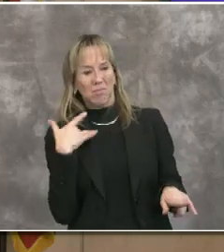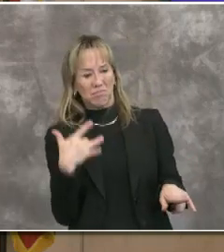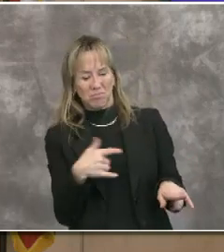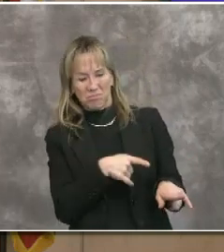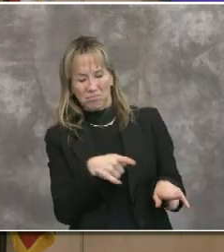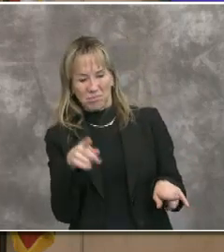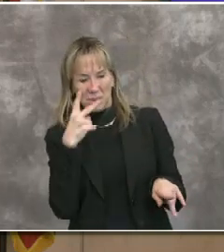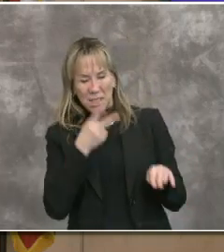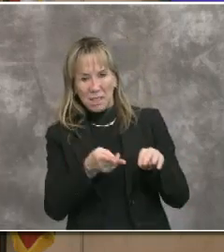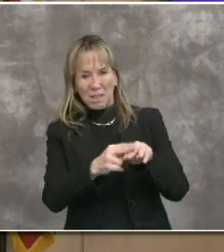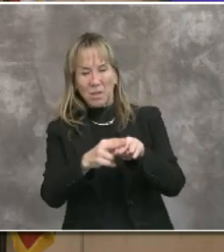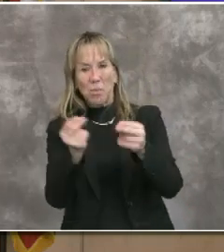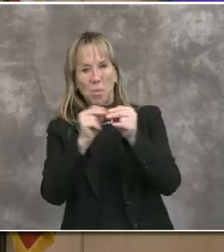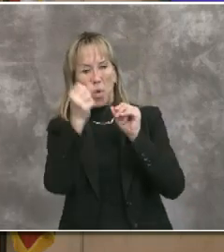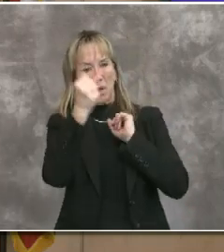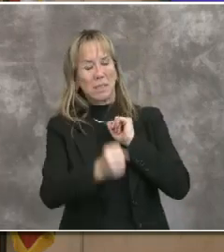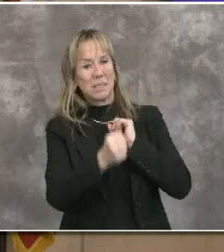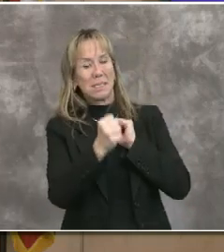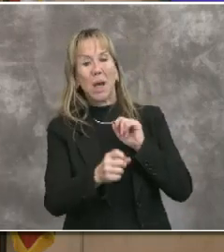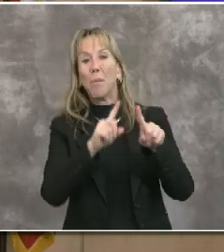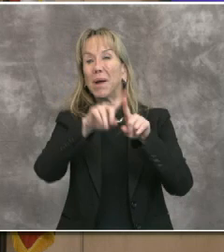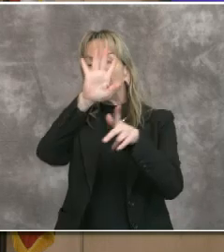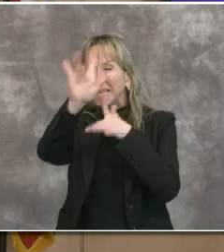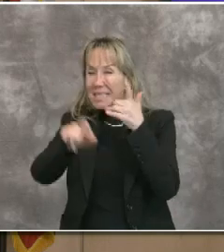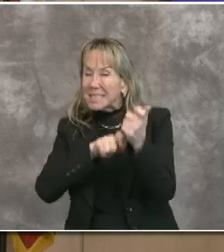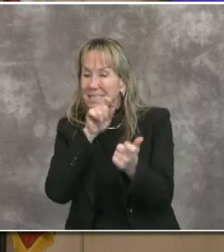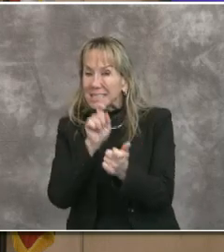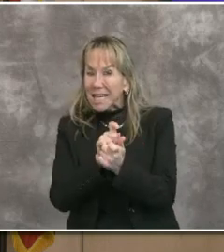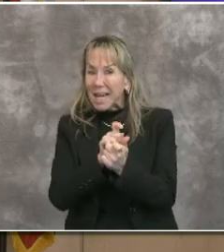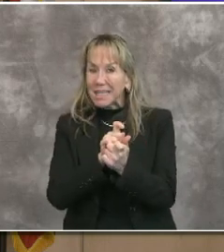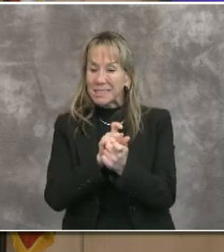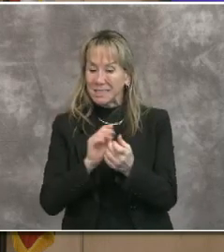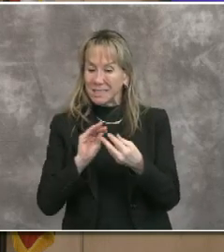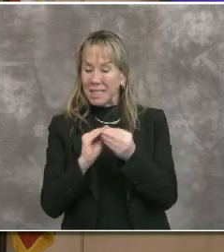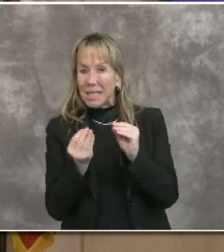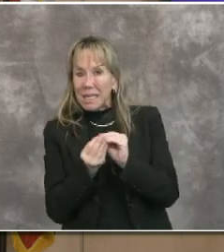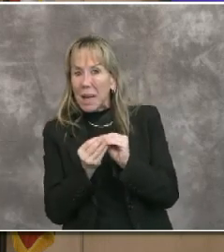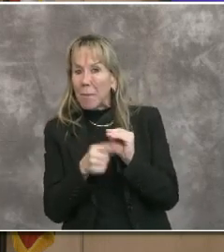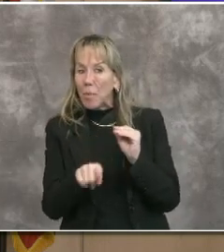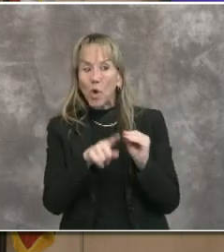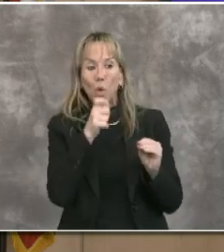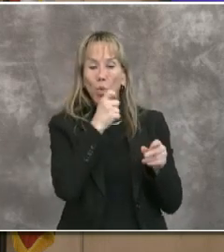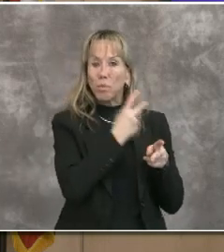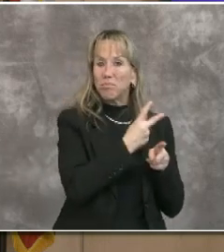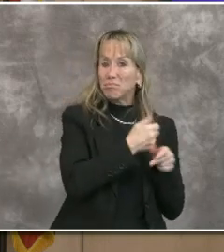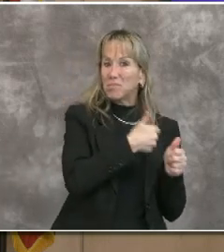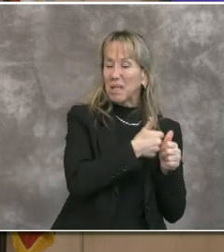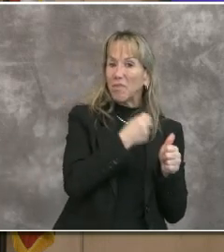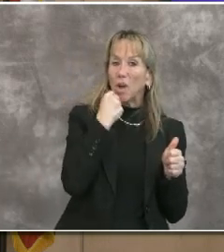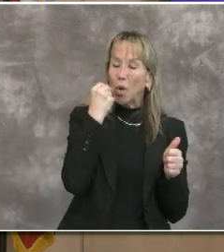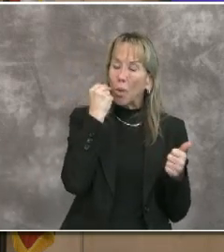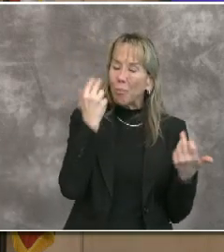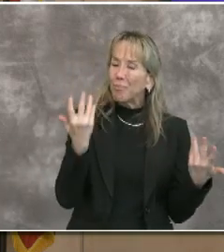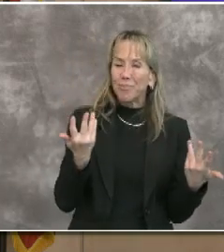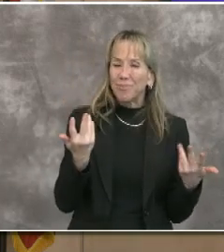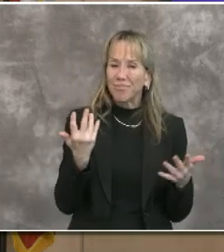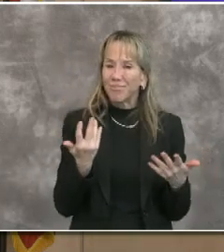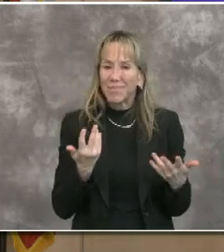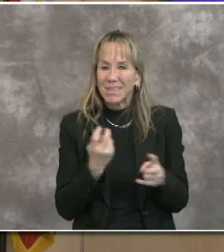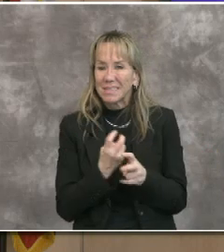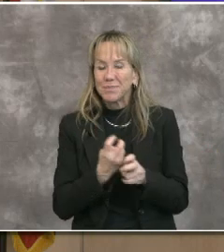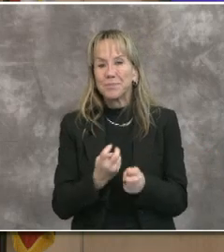is hard to know exactly what the dynamics are of the individuals who are maintaining themselves at home, which is really the majority.